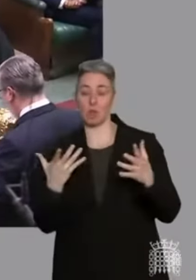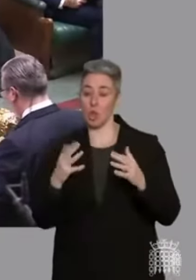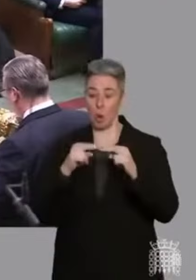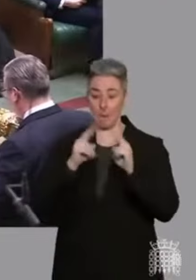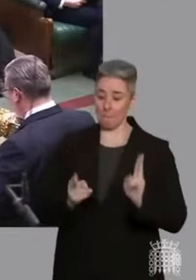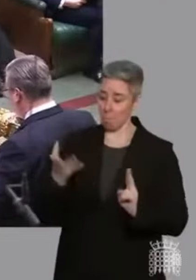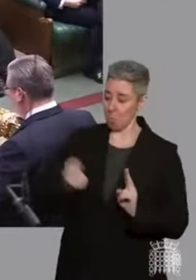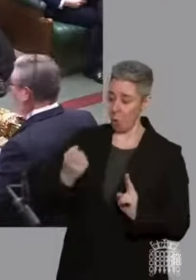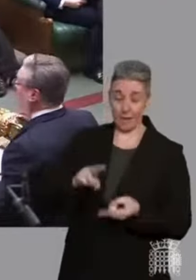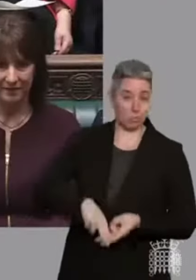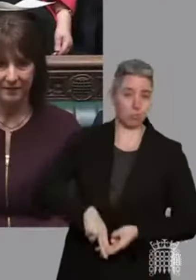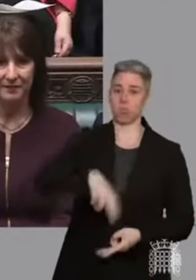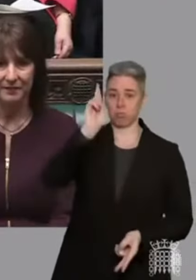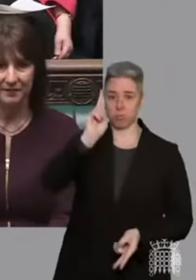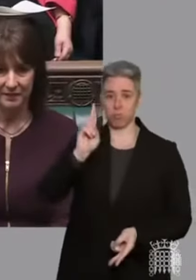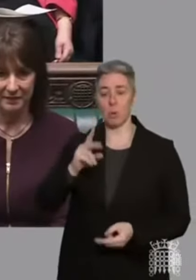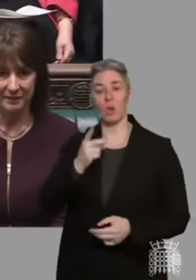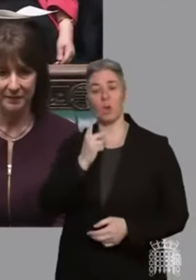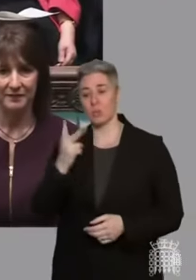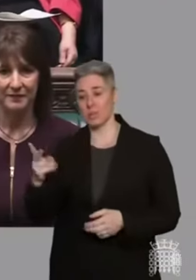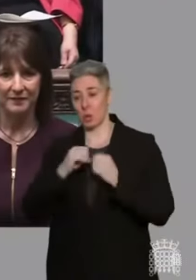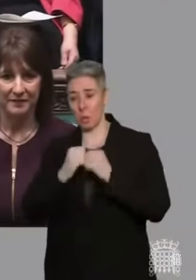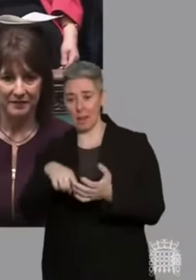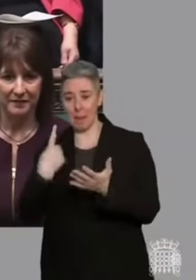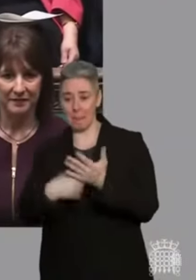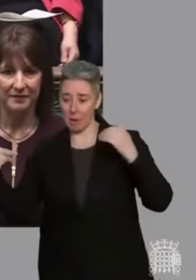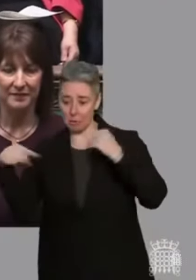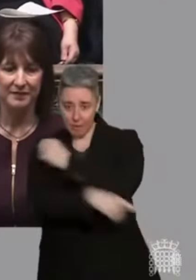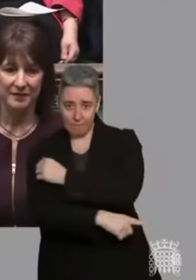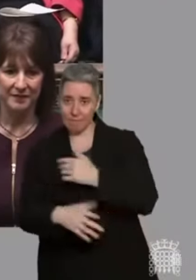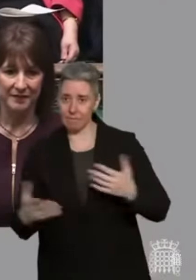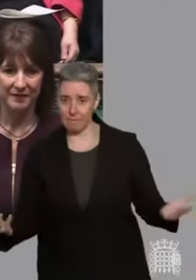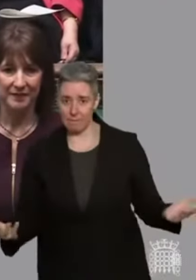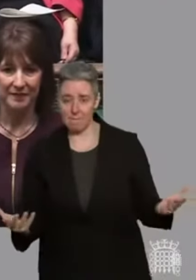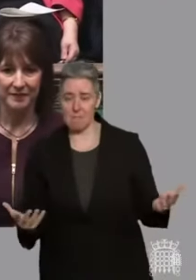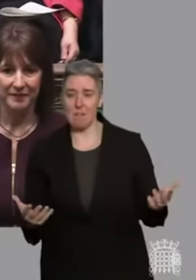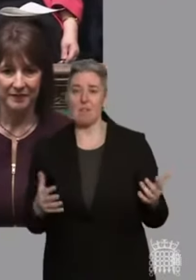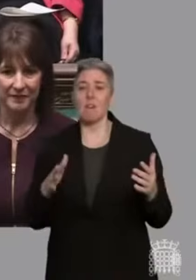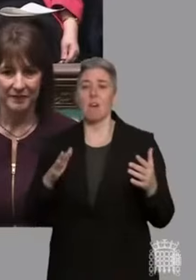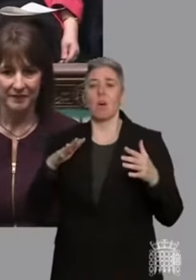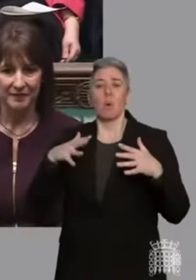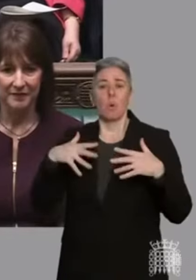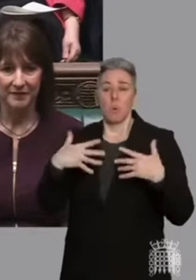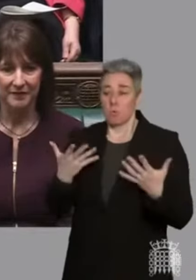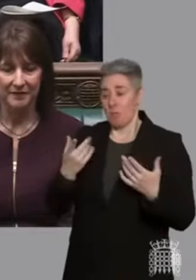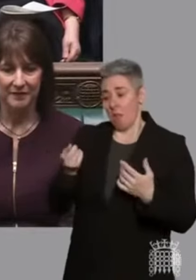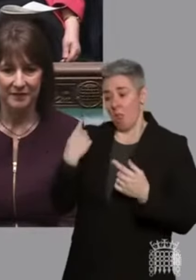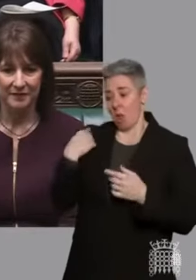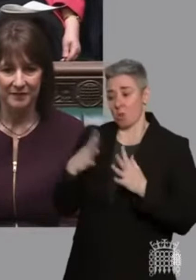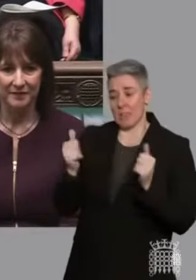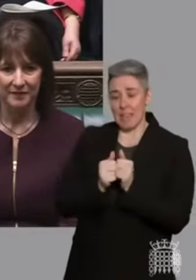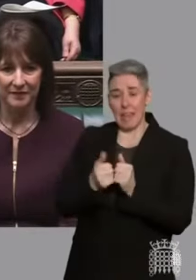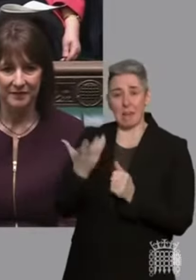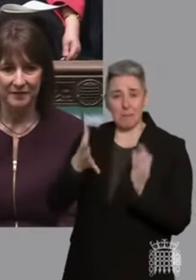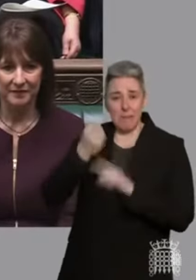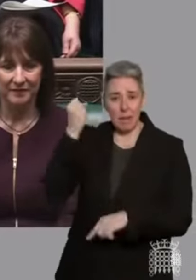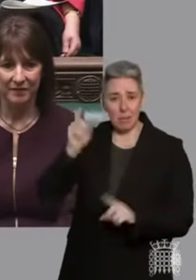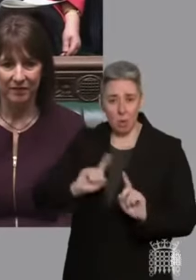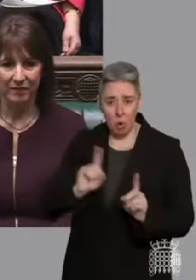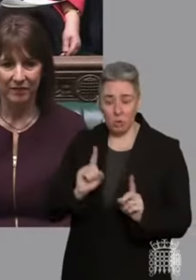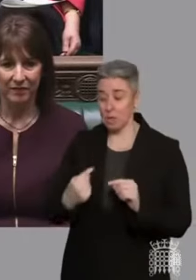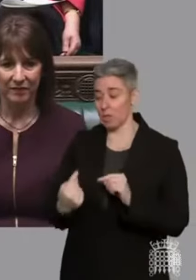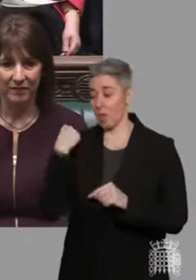hole. And we learned last weekend, Mr. Speaker, that under the last government, £35 billion was lost